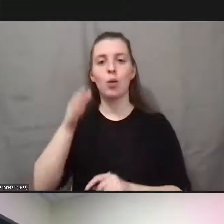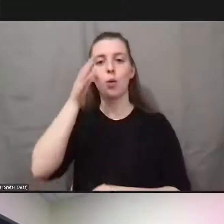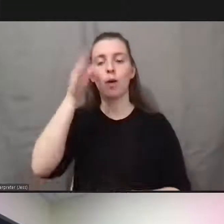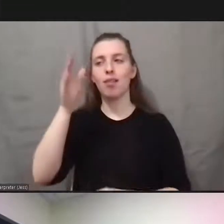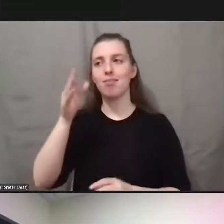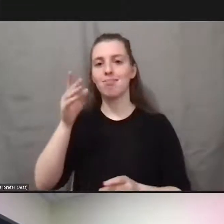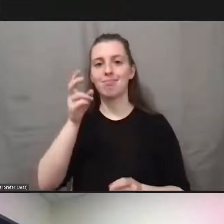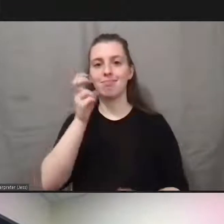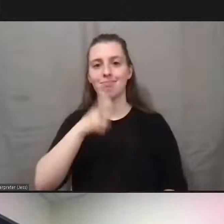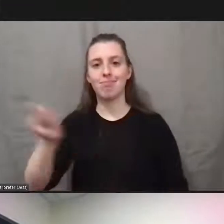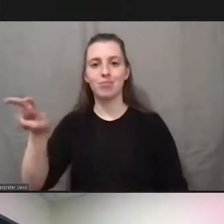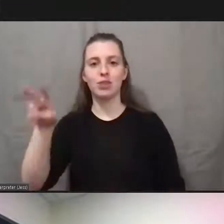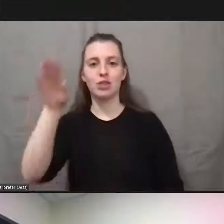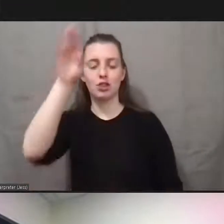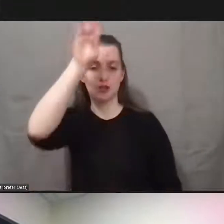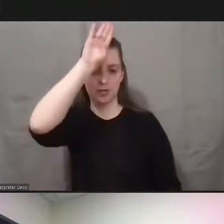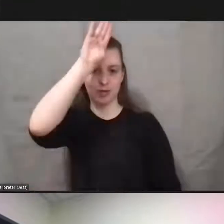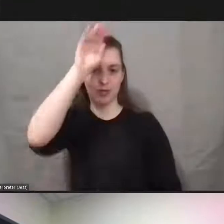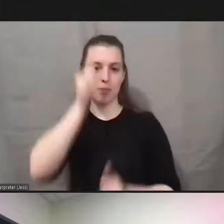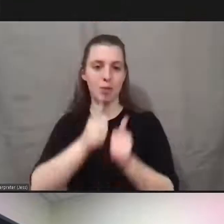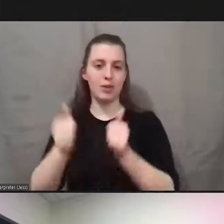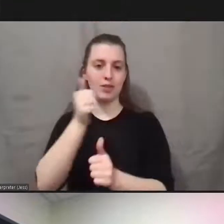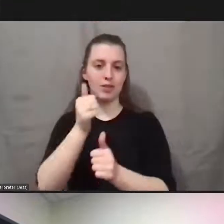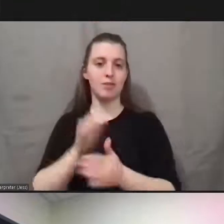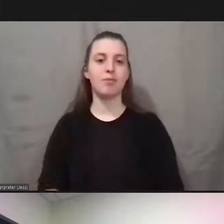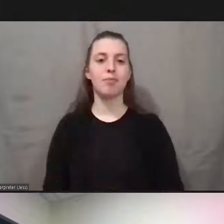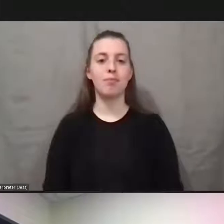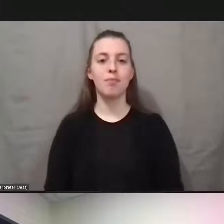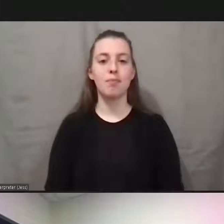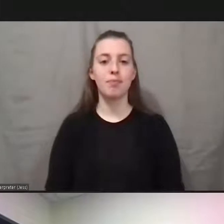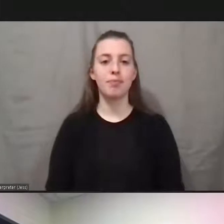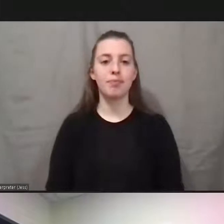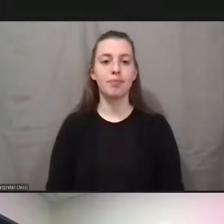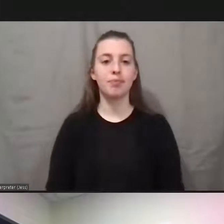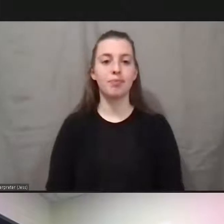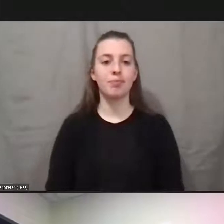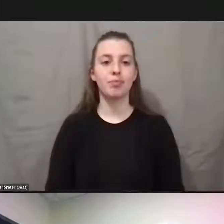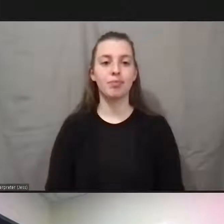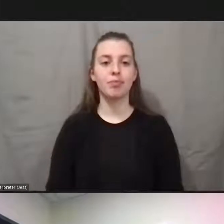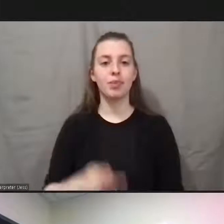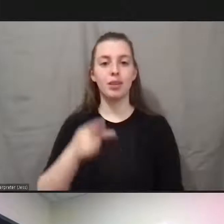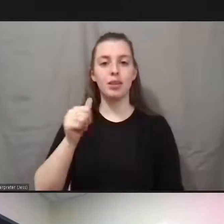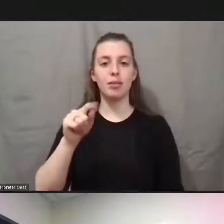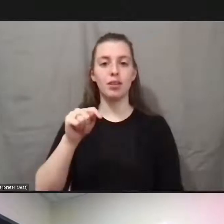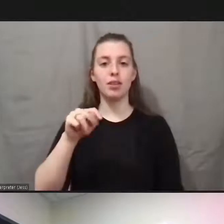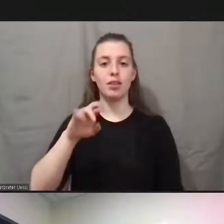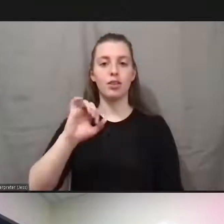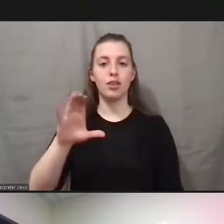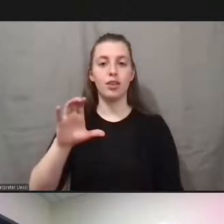too accessible in that Jerry can just drop by anytime? Is that?